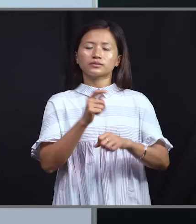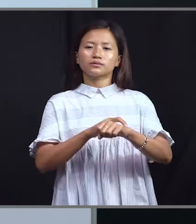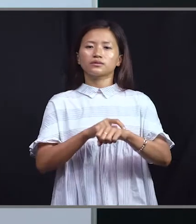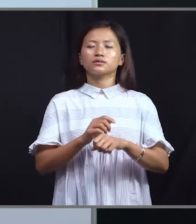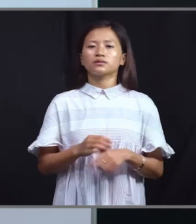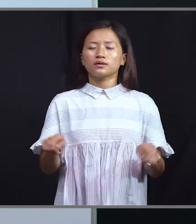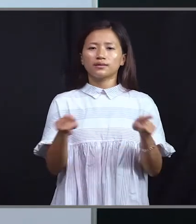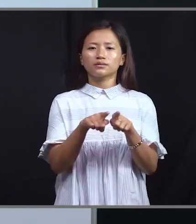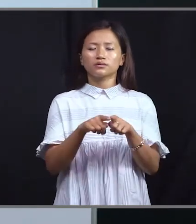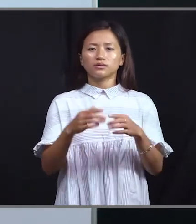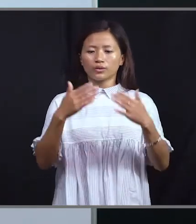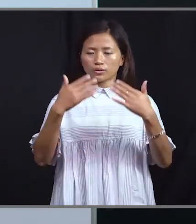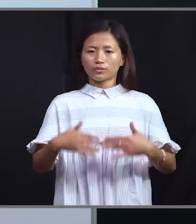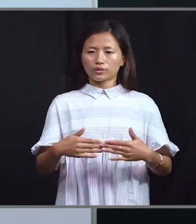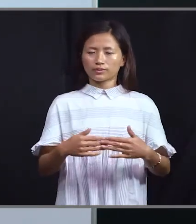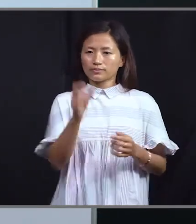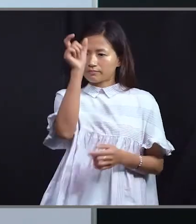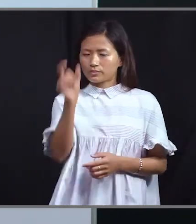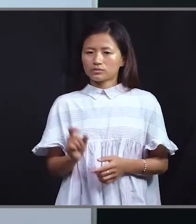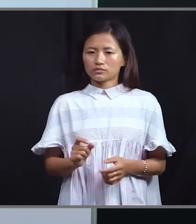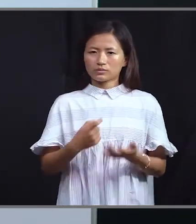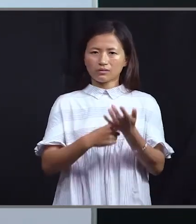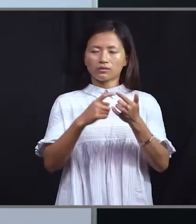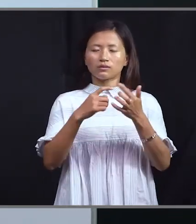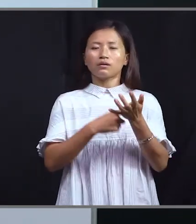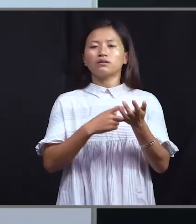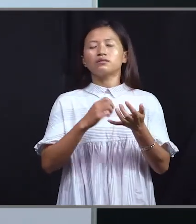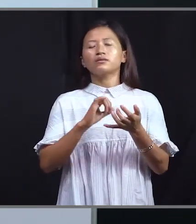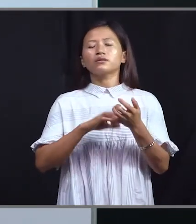sometimes called as human resources also. Now, here